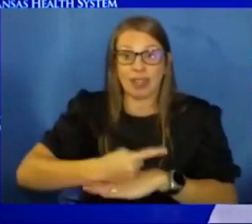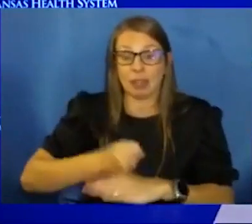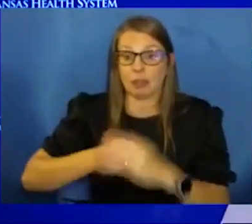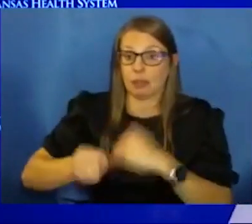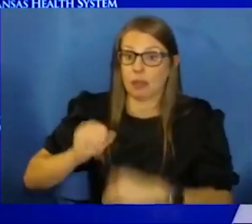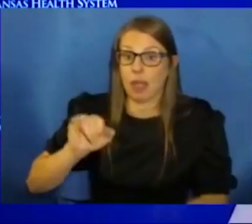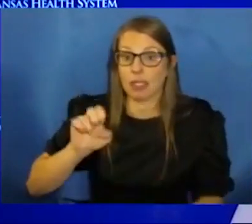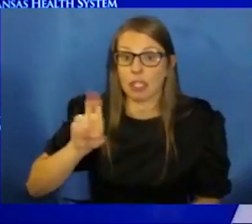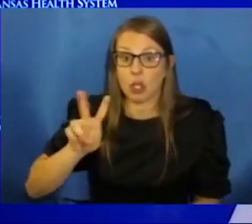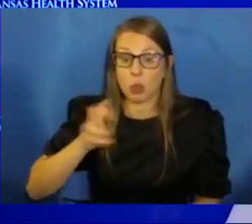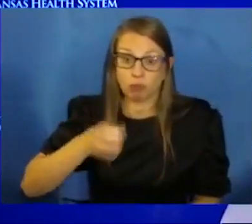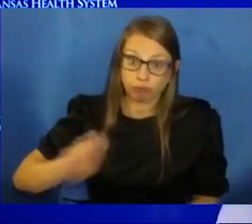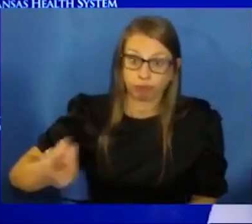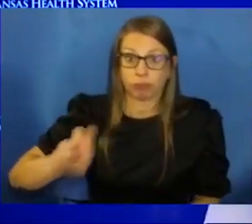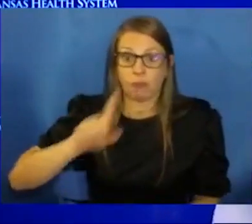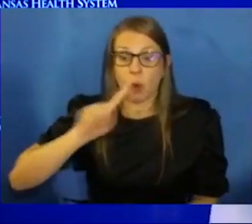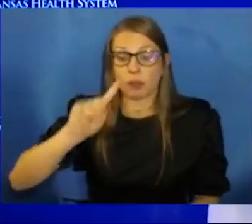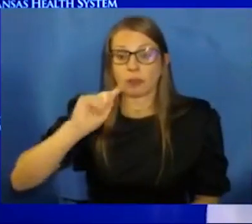can safely